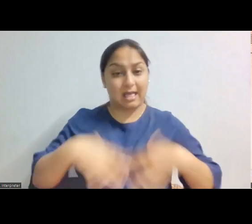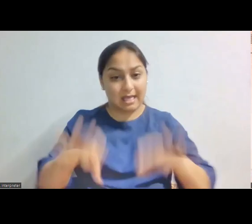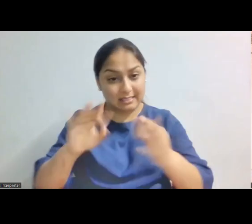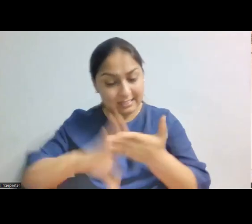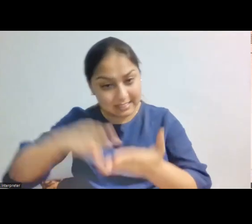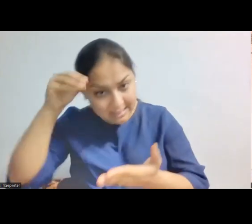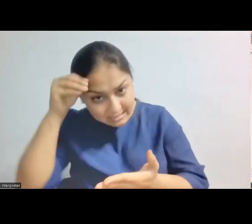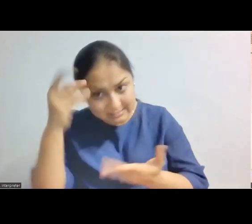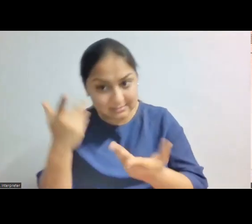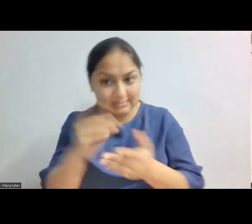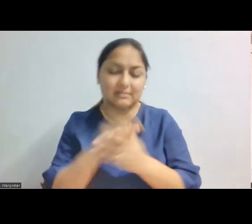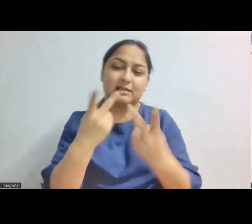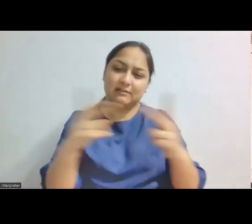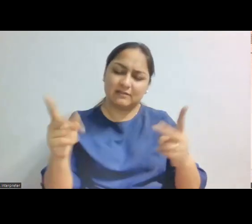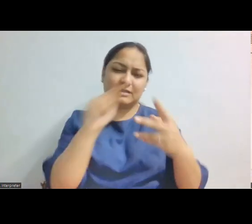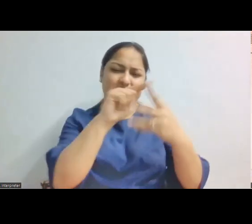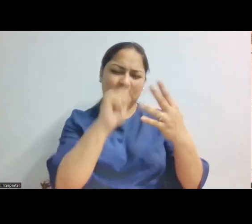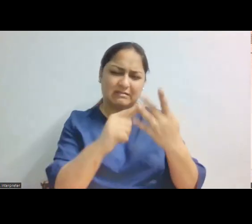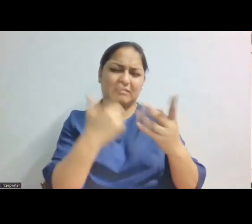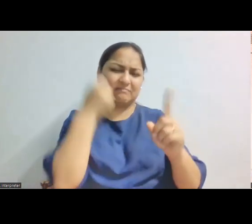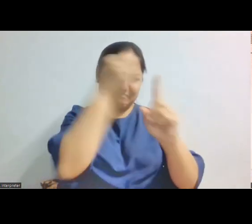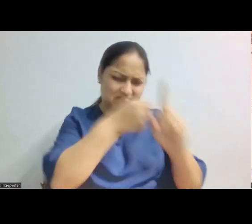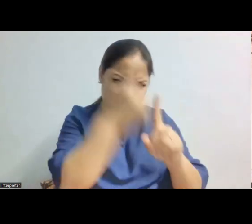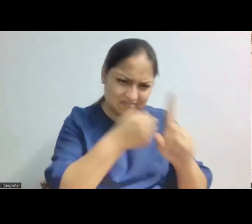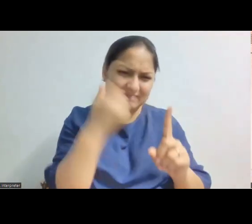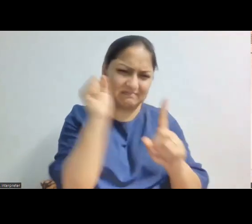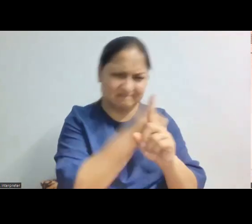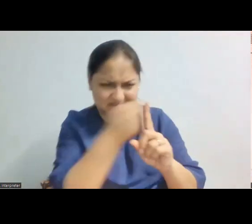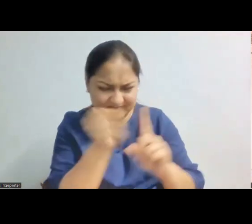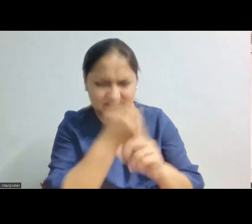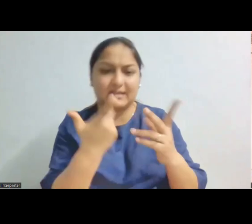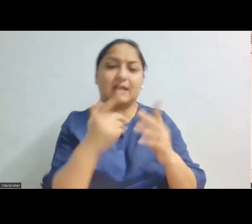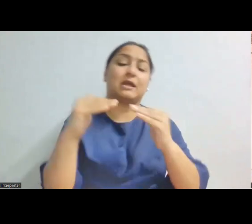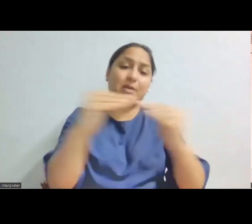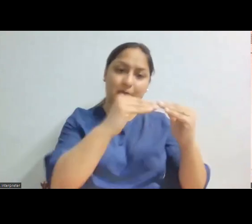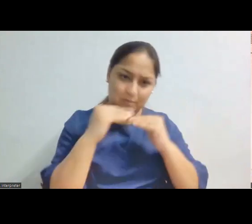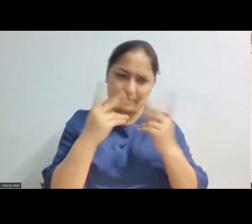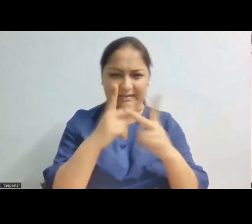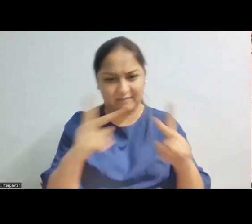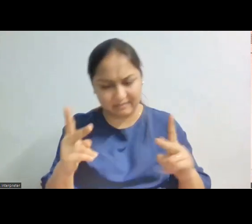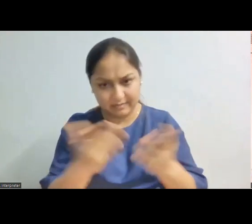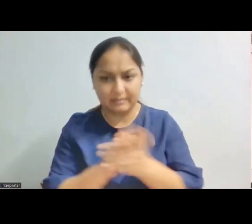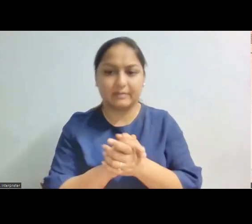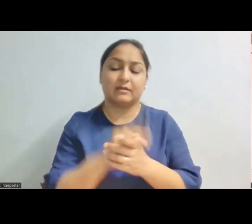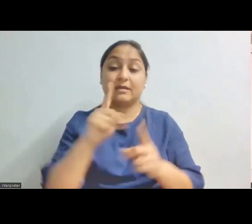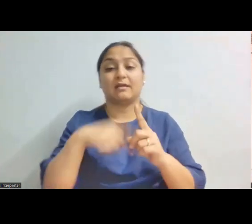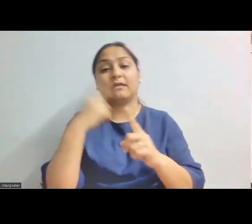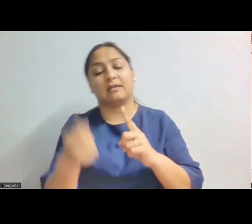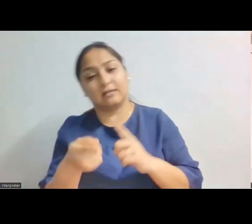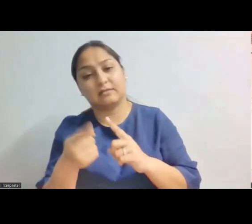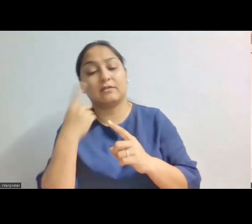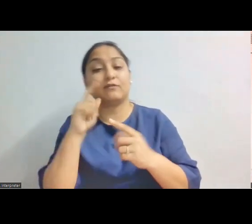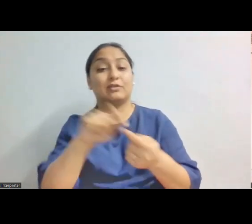know, very pressing issues around gender-based violence and just improve overall equity and growth. So the next around